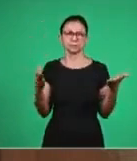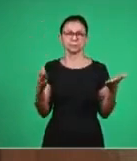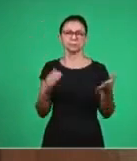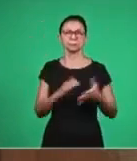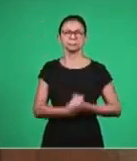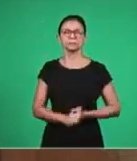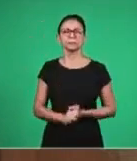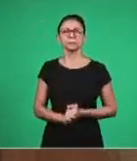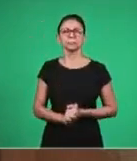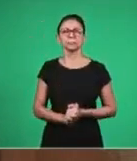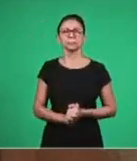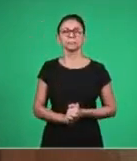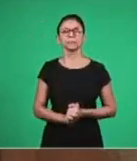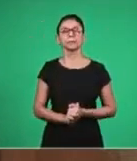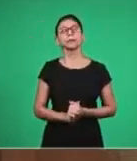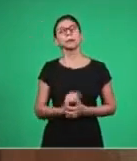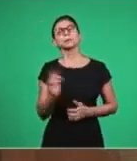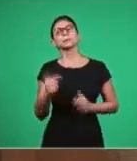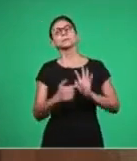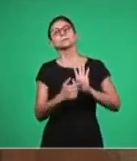rapture.